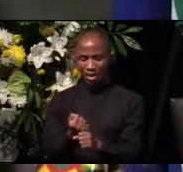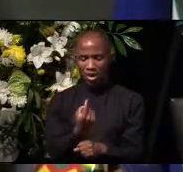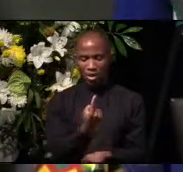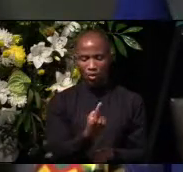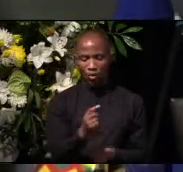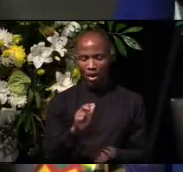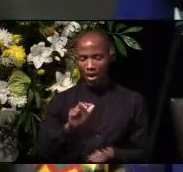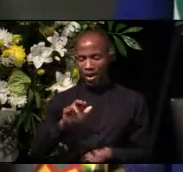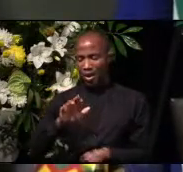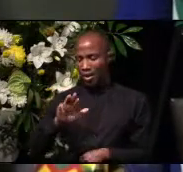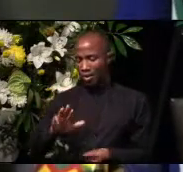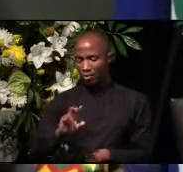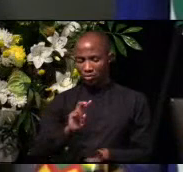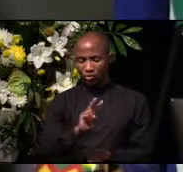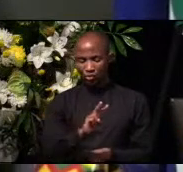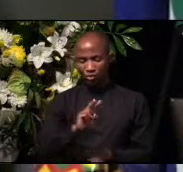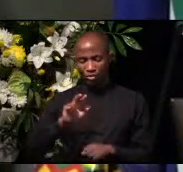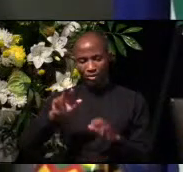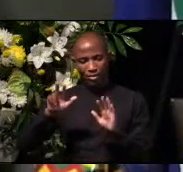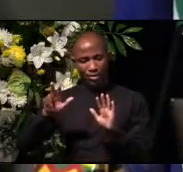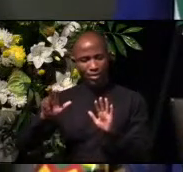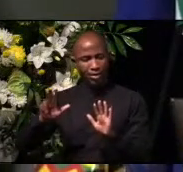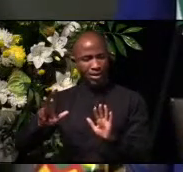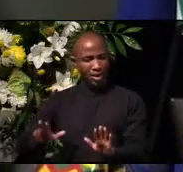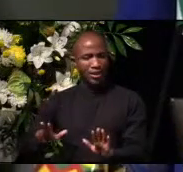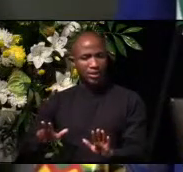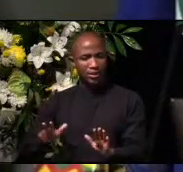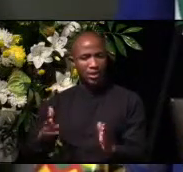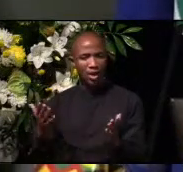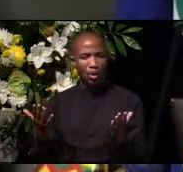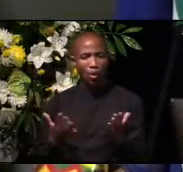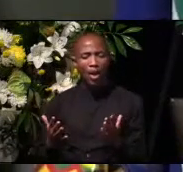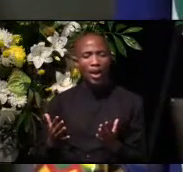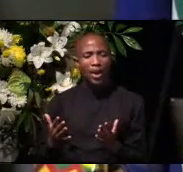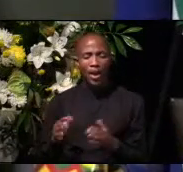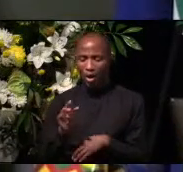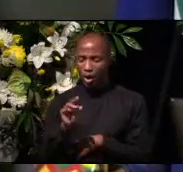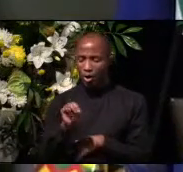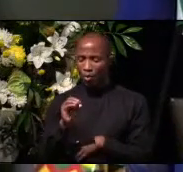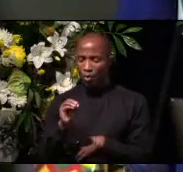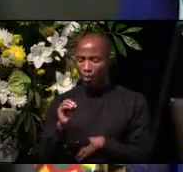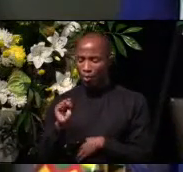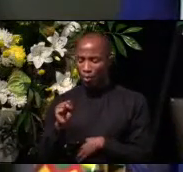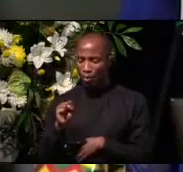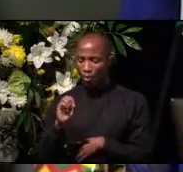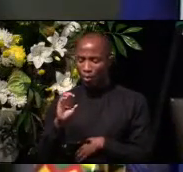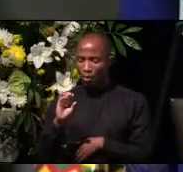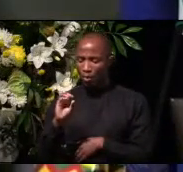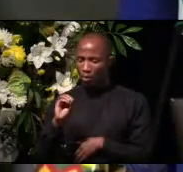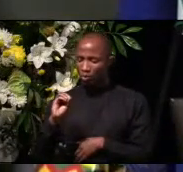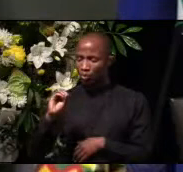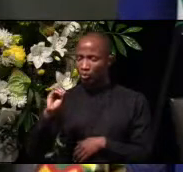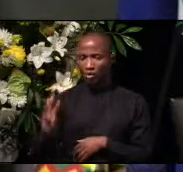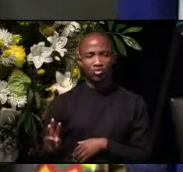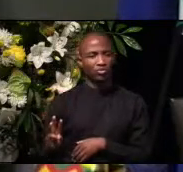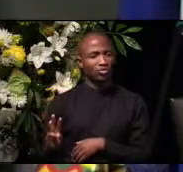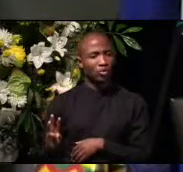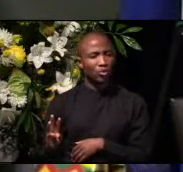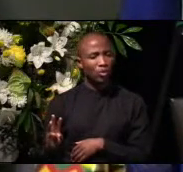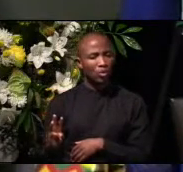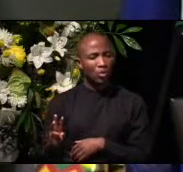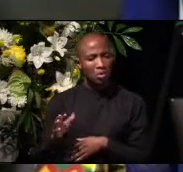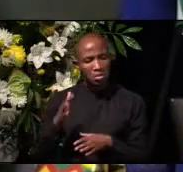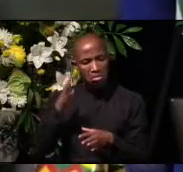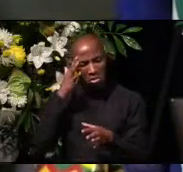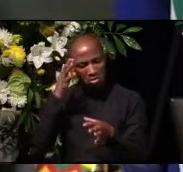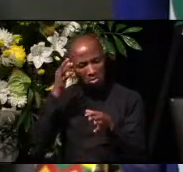Communist International that was in met in Moscow they adopted a resolution which is now generally referred to as